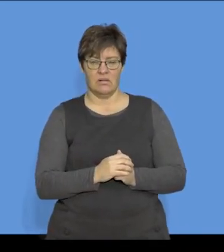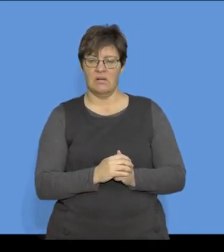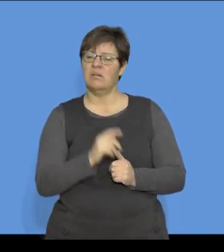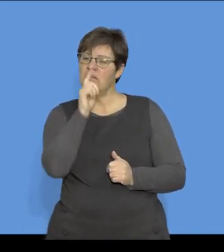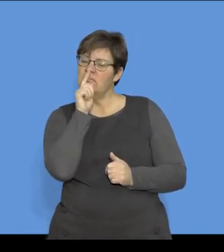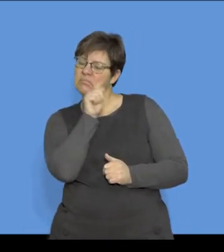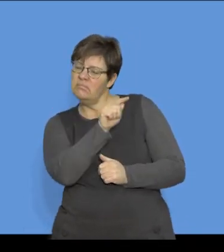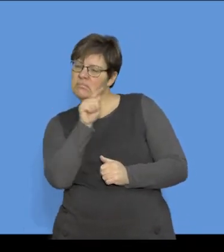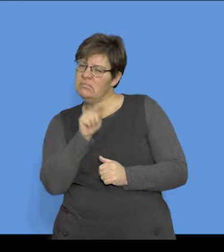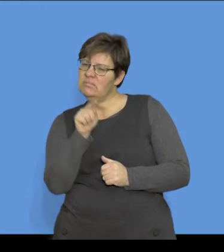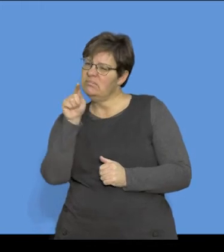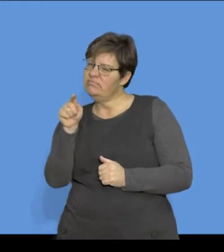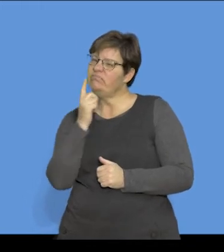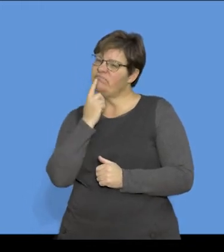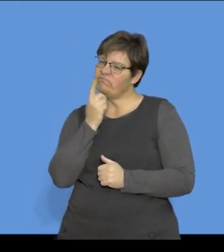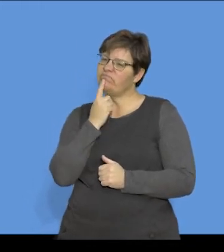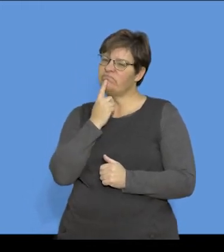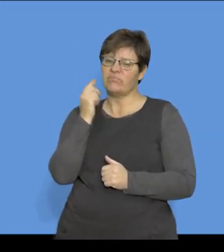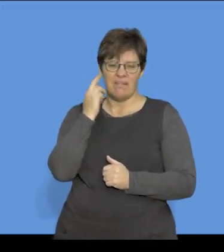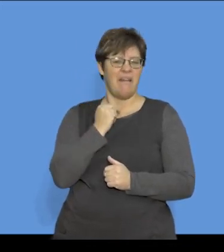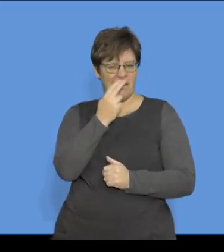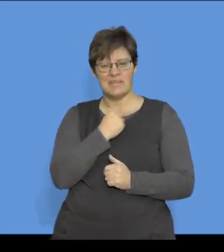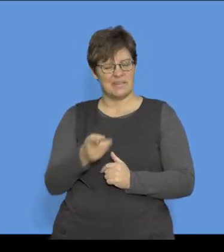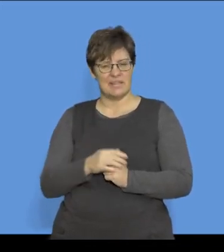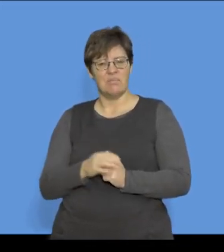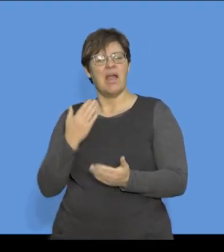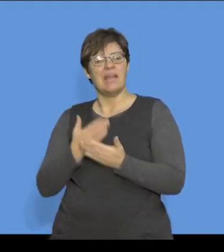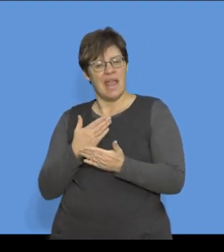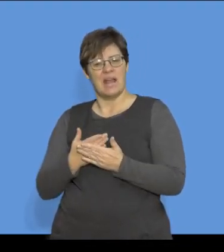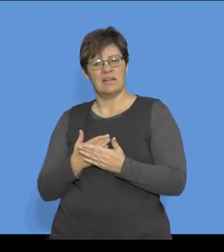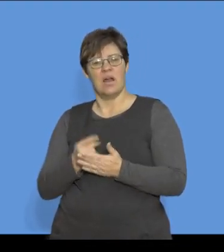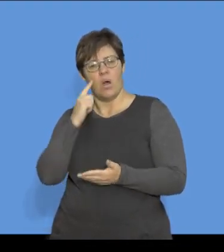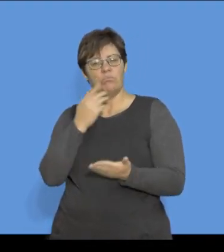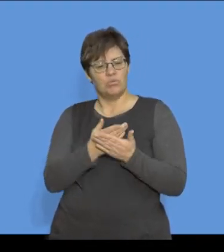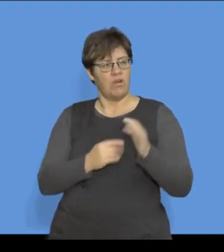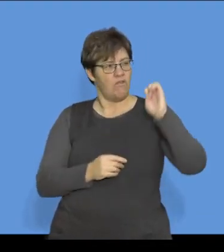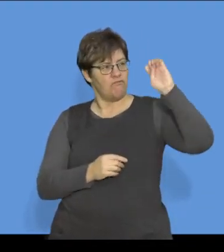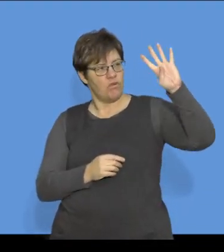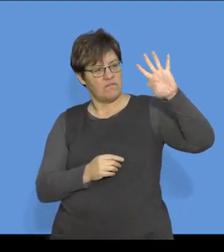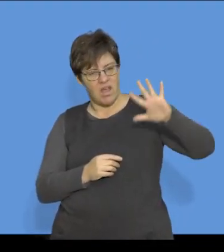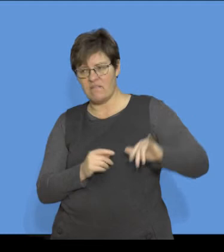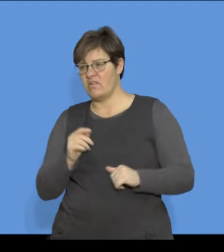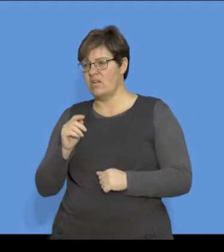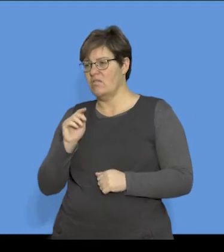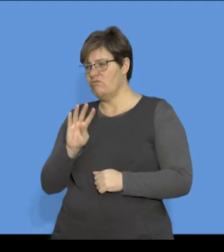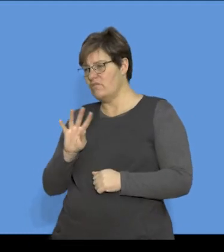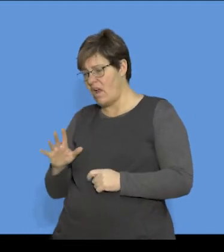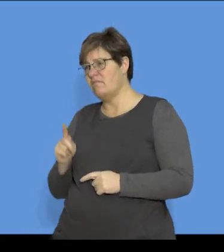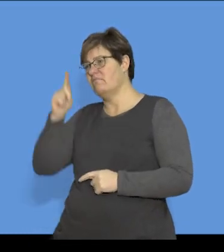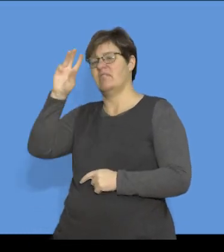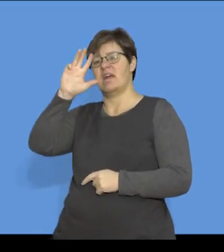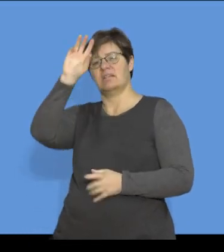are conditions where it's quite very nice, and I am able to prove that this is true, right?